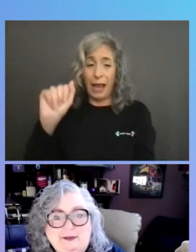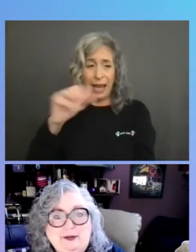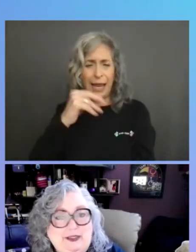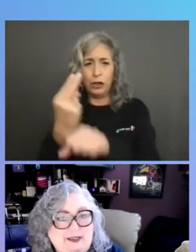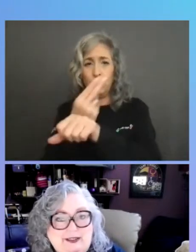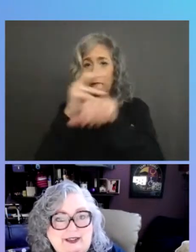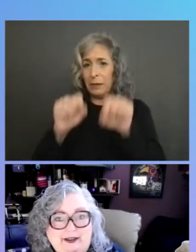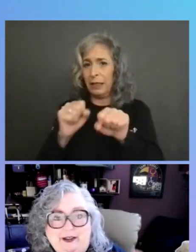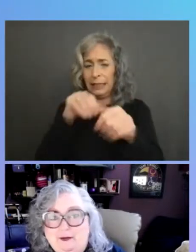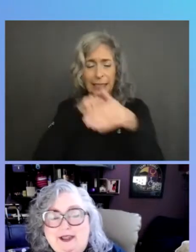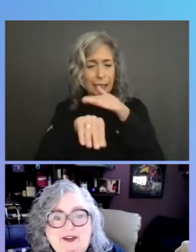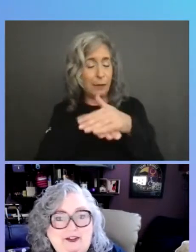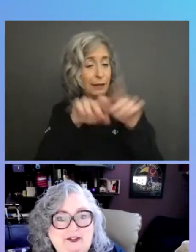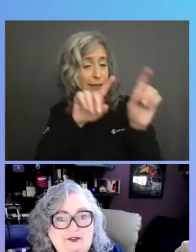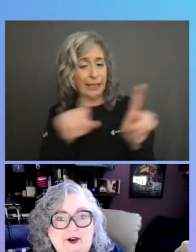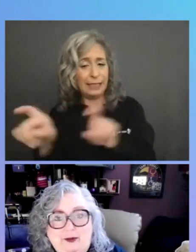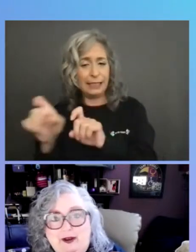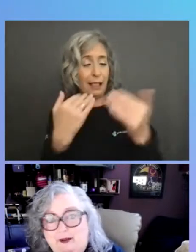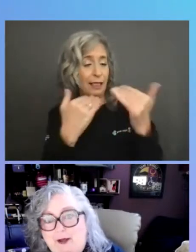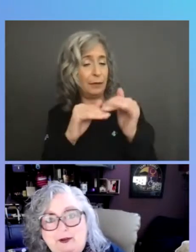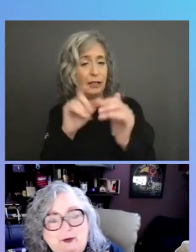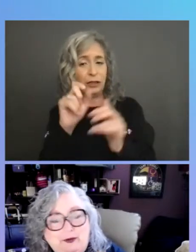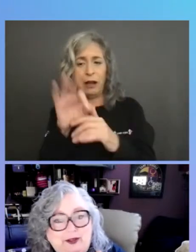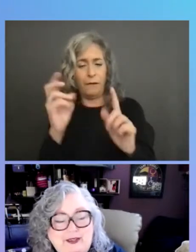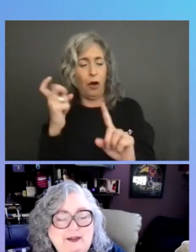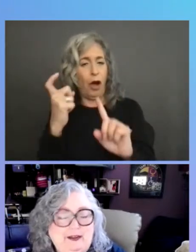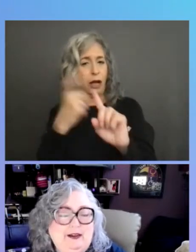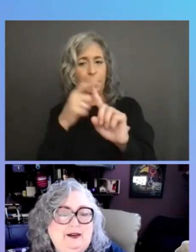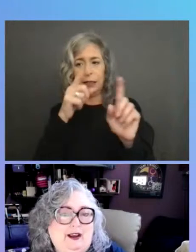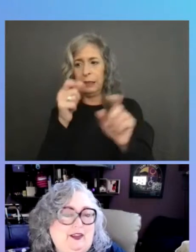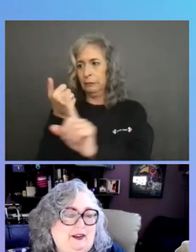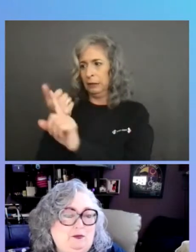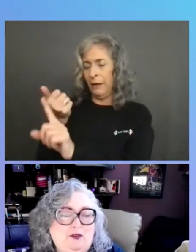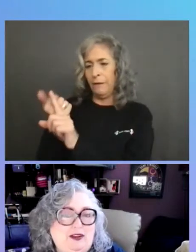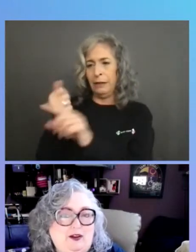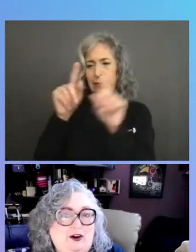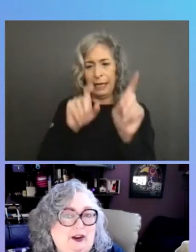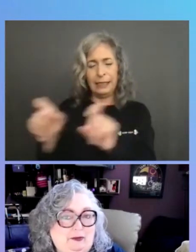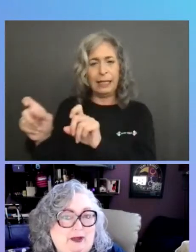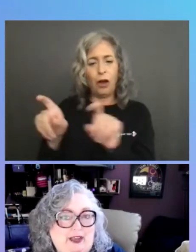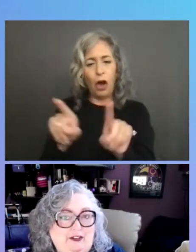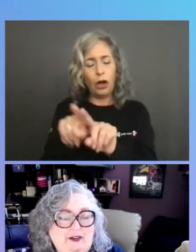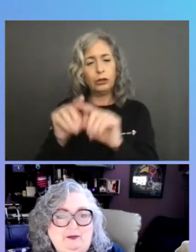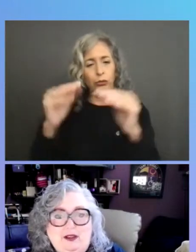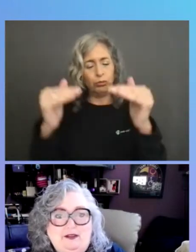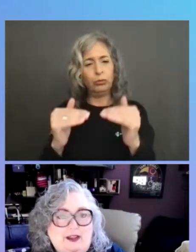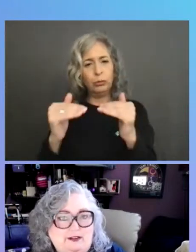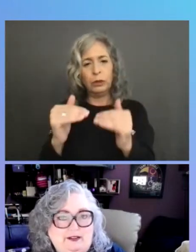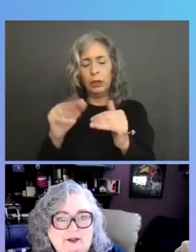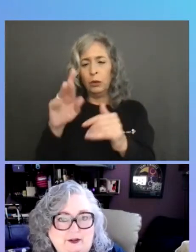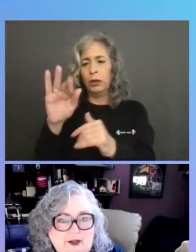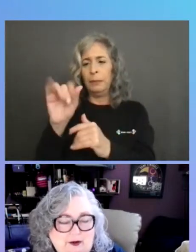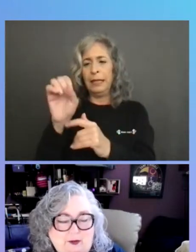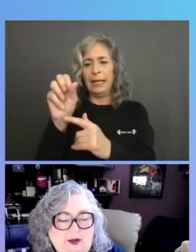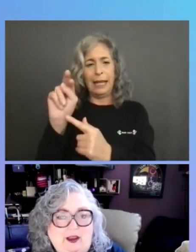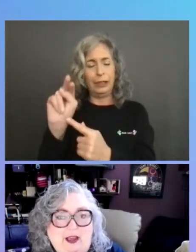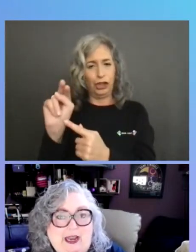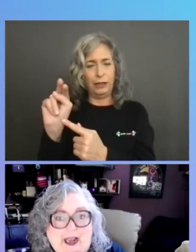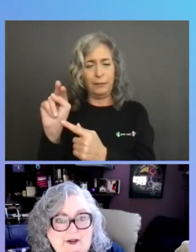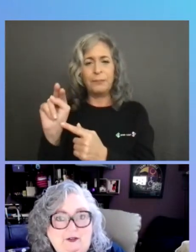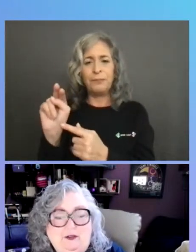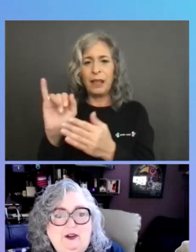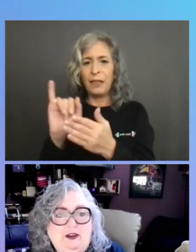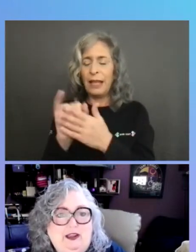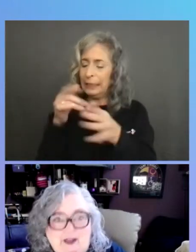and accessibility testing and limitations of automated and manual testing, and then moving into audit remediation, because that is still